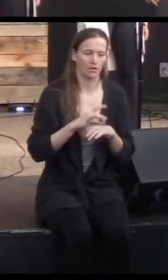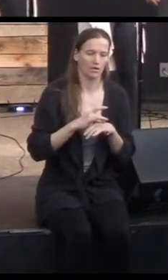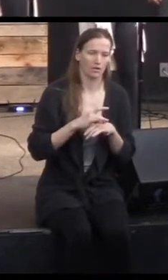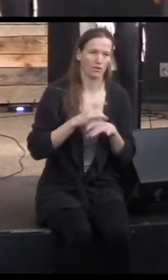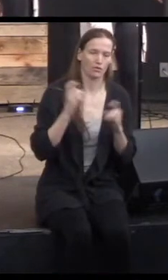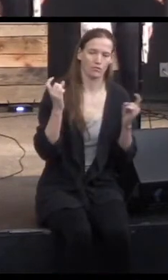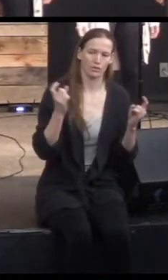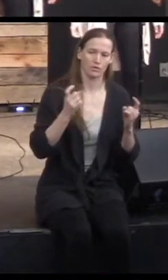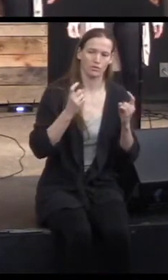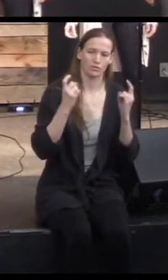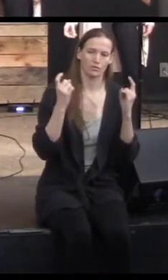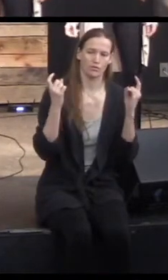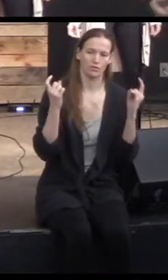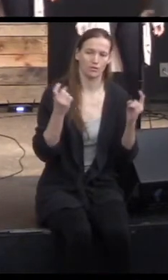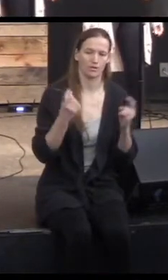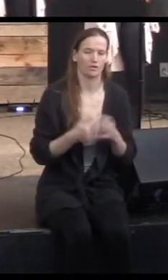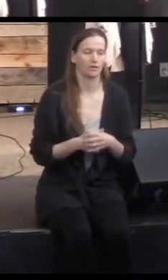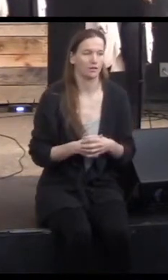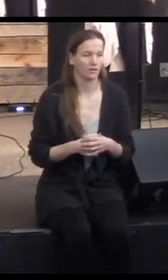all the earth